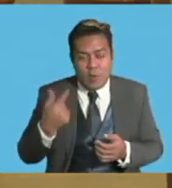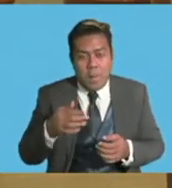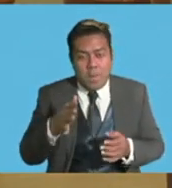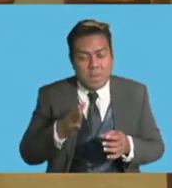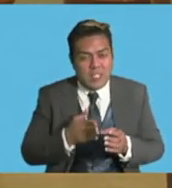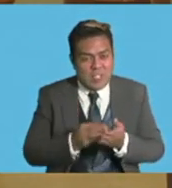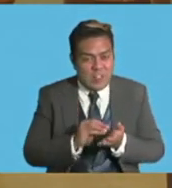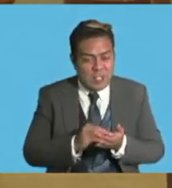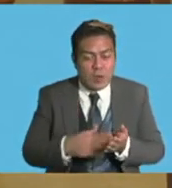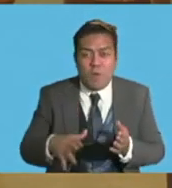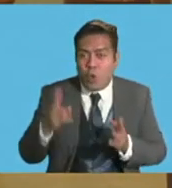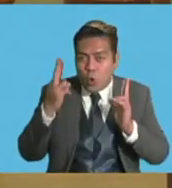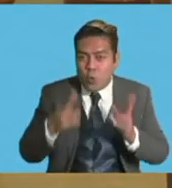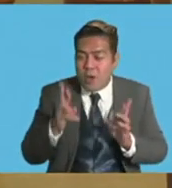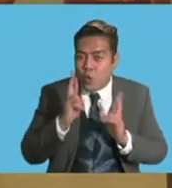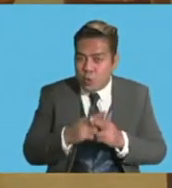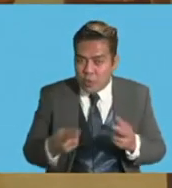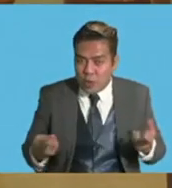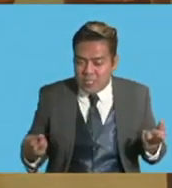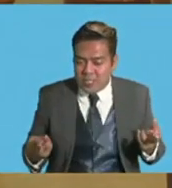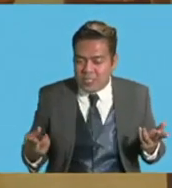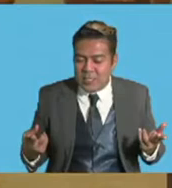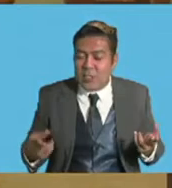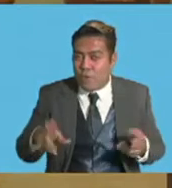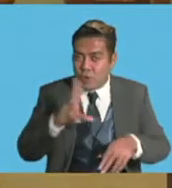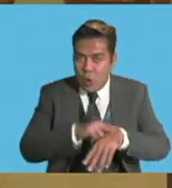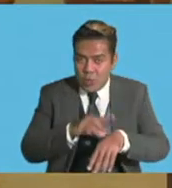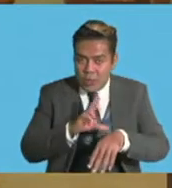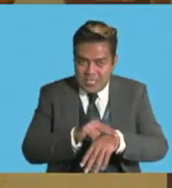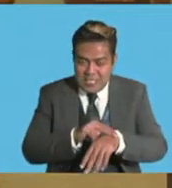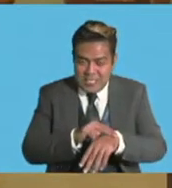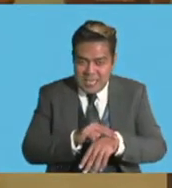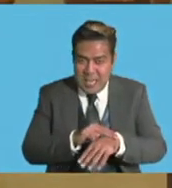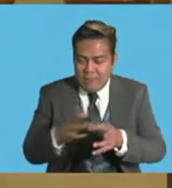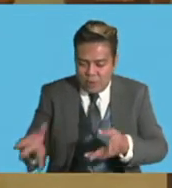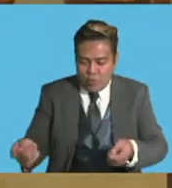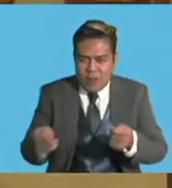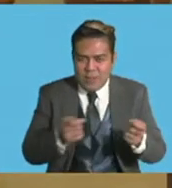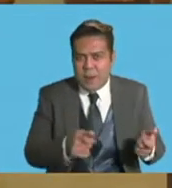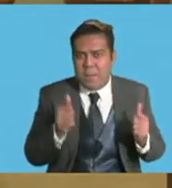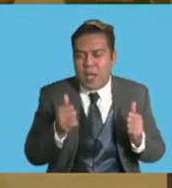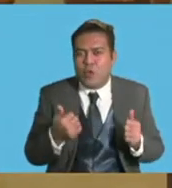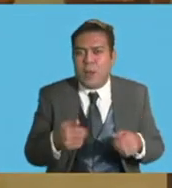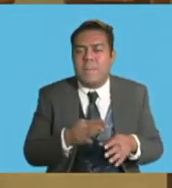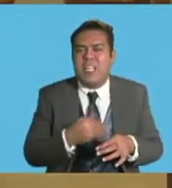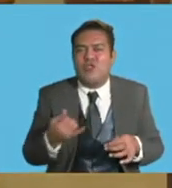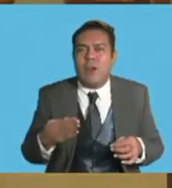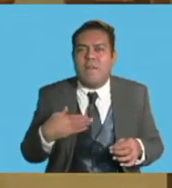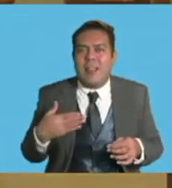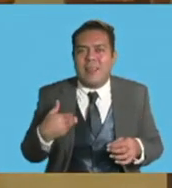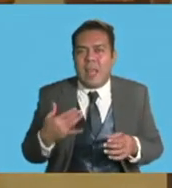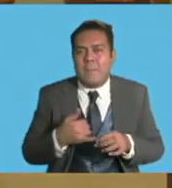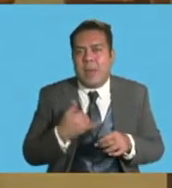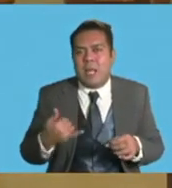Fiji. The human resource responsibility of doctors has been transferred back to the Ministry of Health and Medical